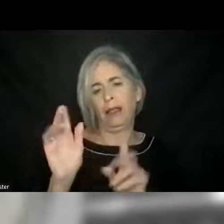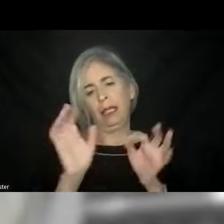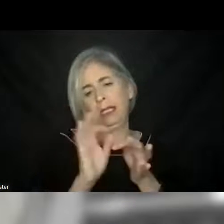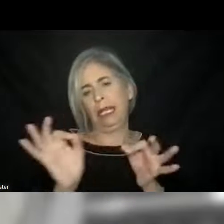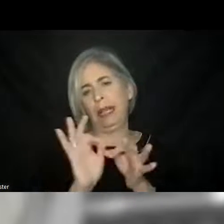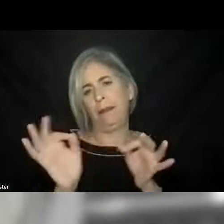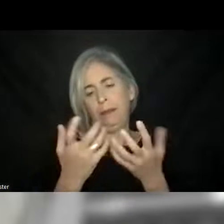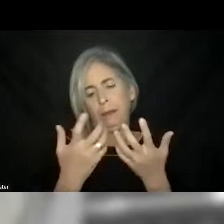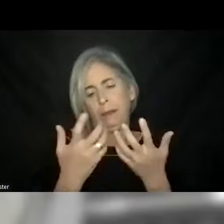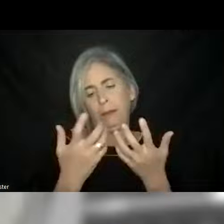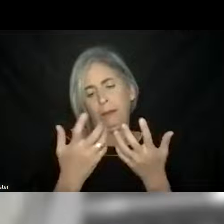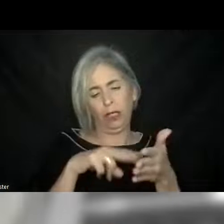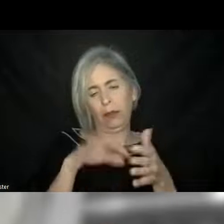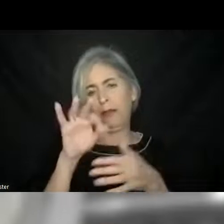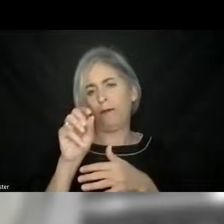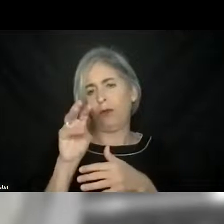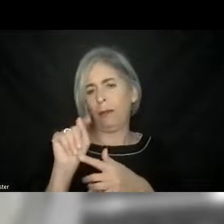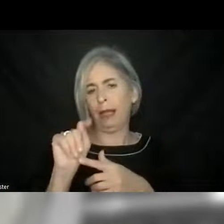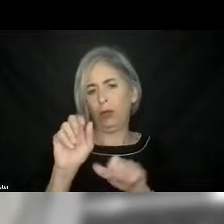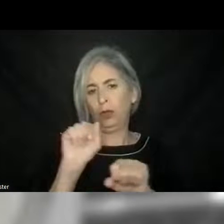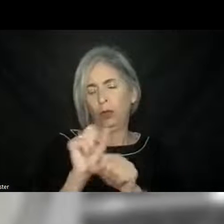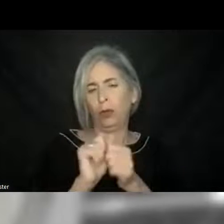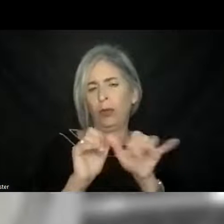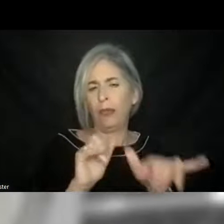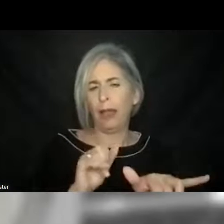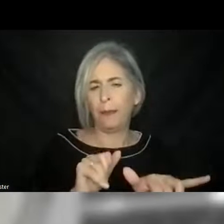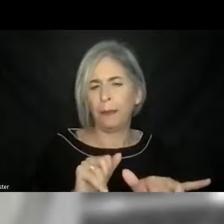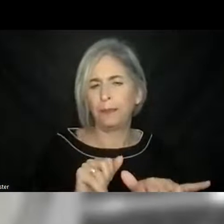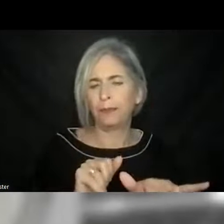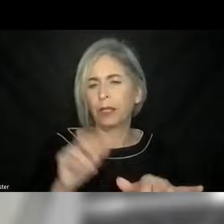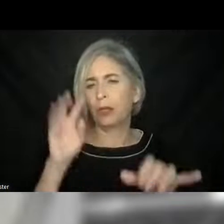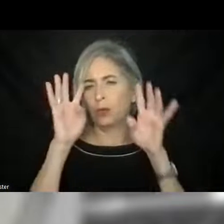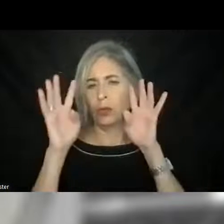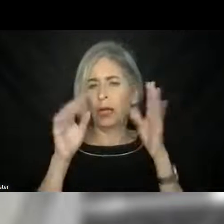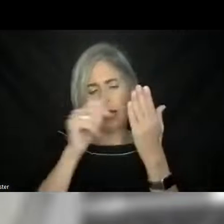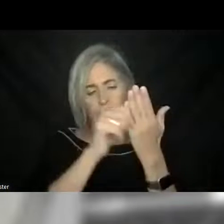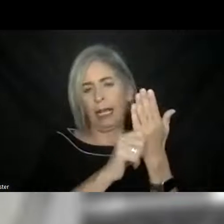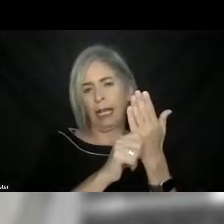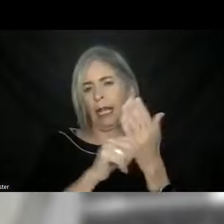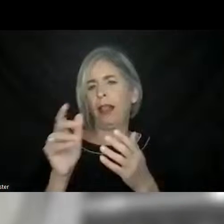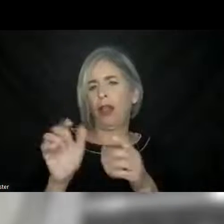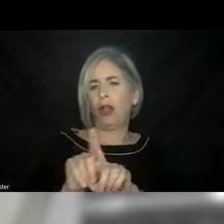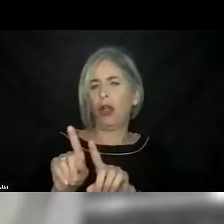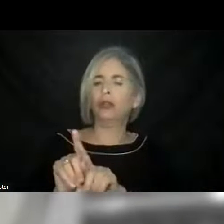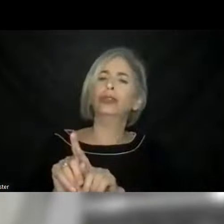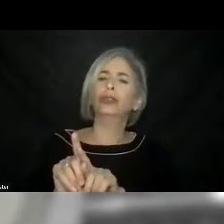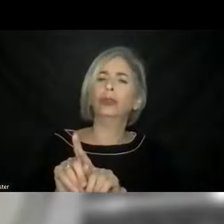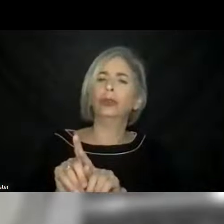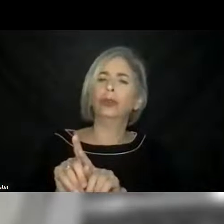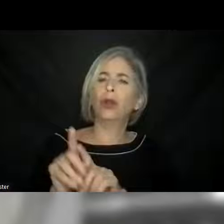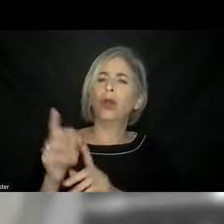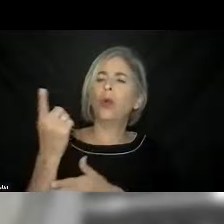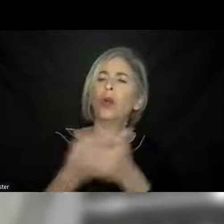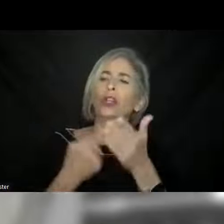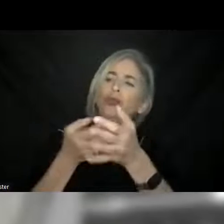a machine-readable format, so you can work with it and create a catalog. And it could also might, for instance, what you